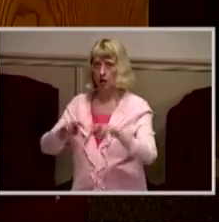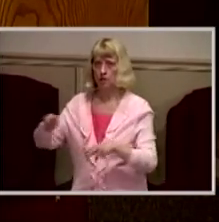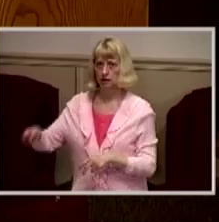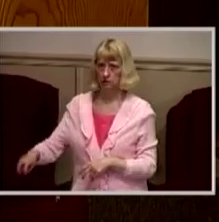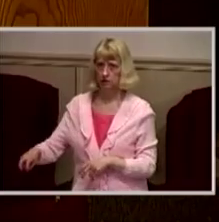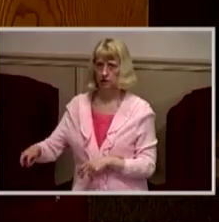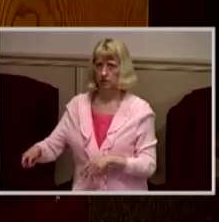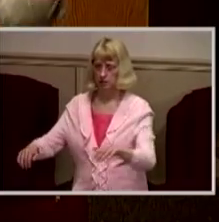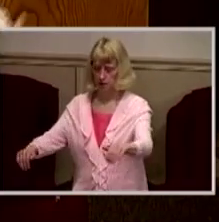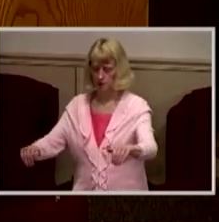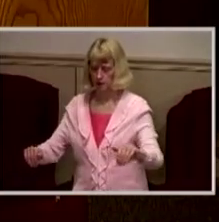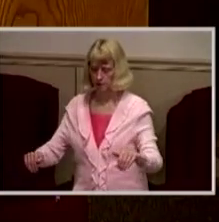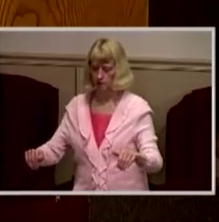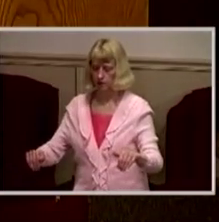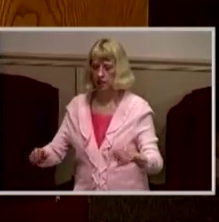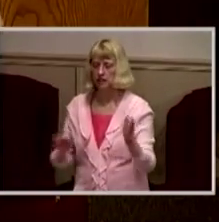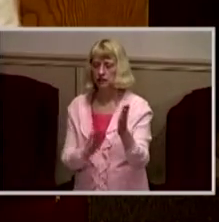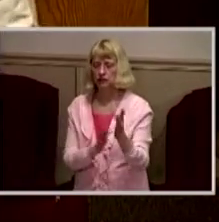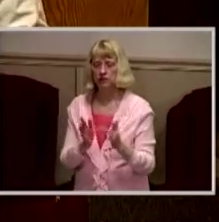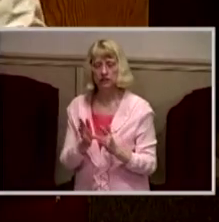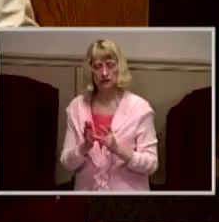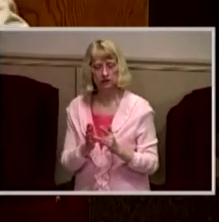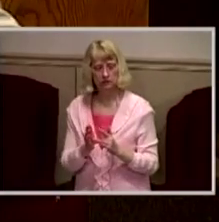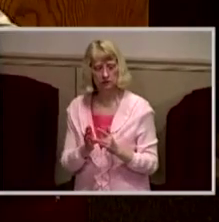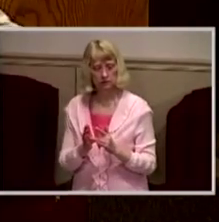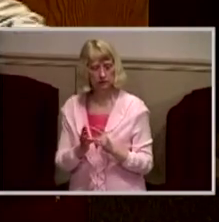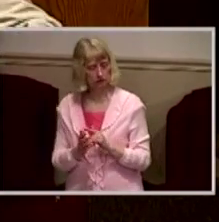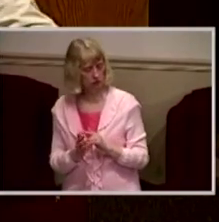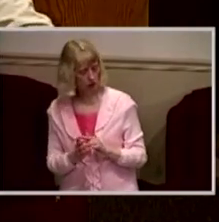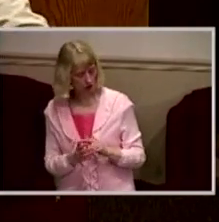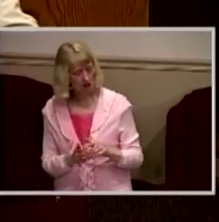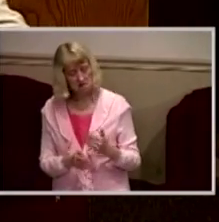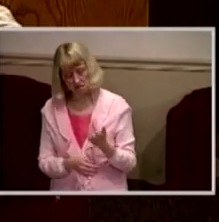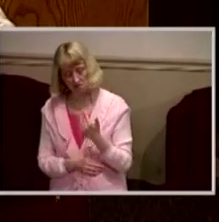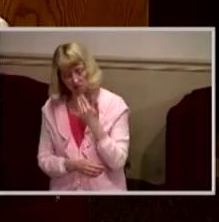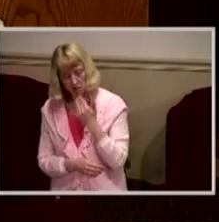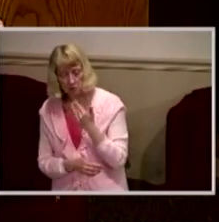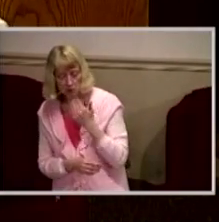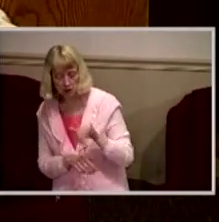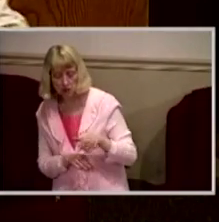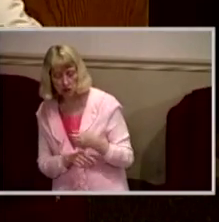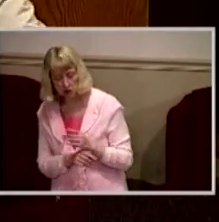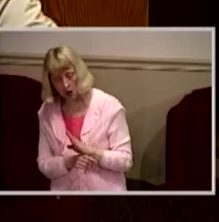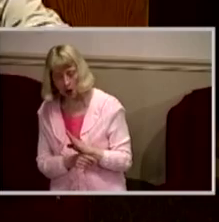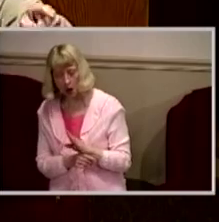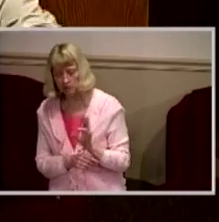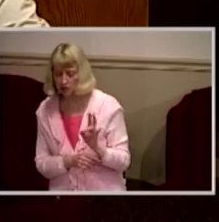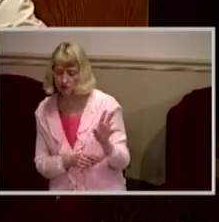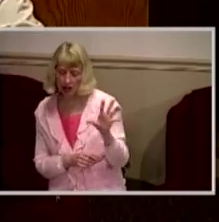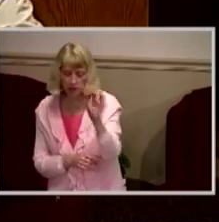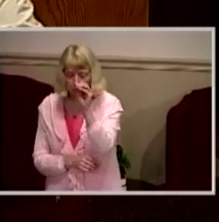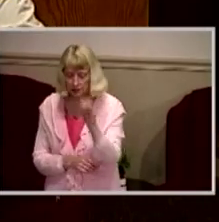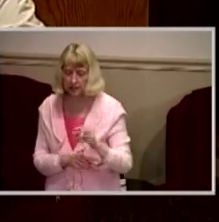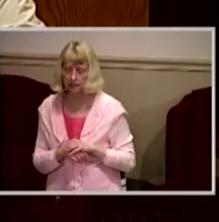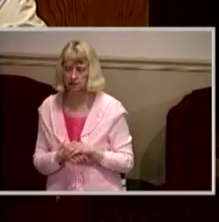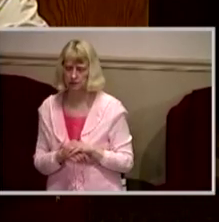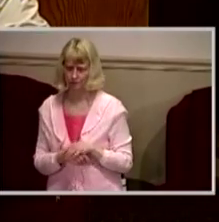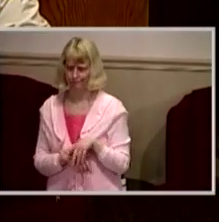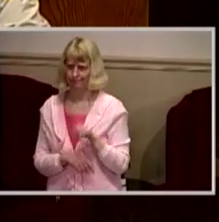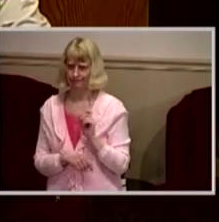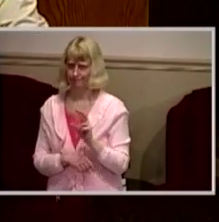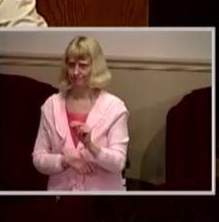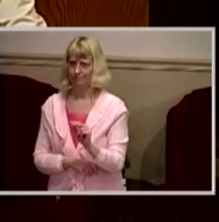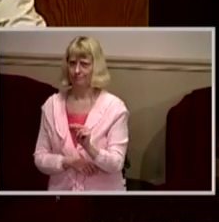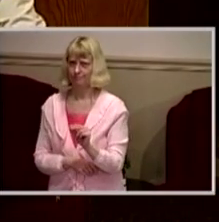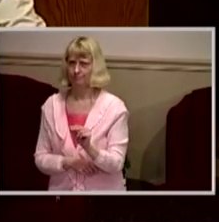Father, Jesus didn't say to Jesus, well, you did a pretty good job for 75% of what you did.